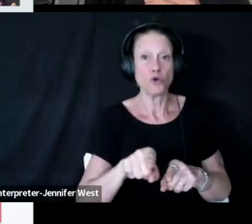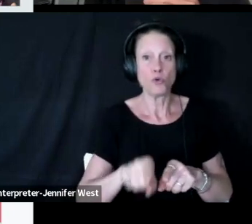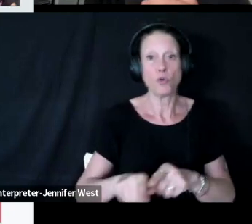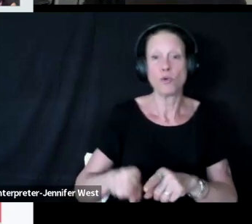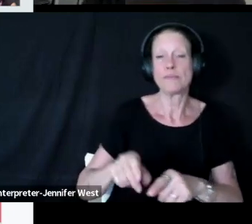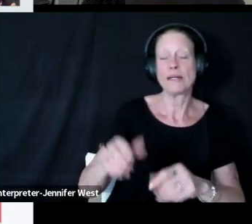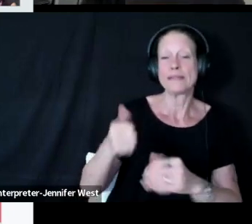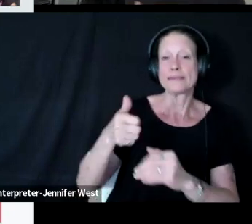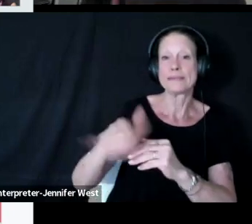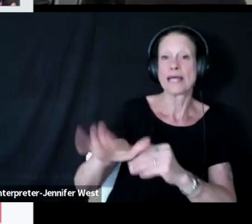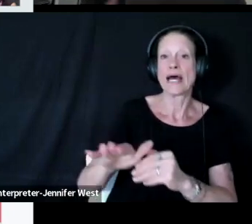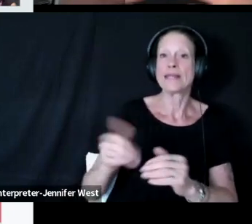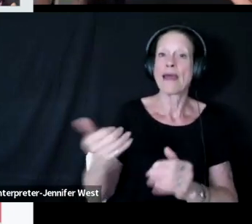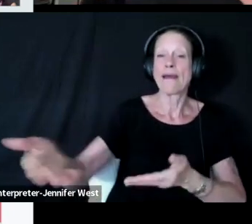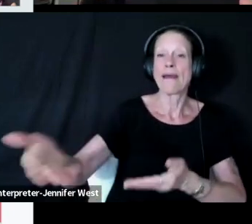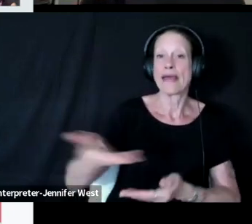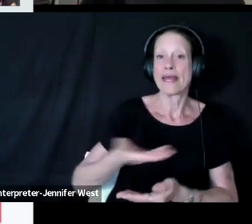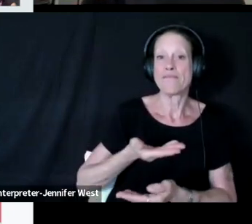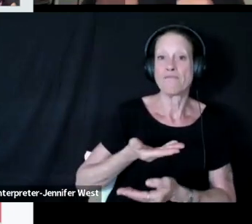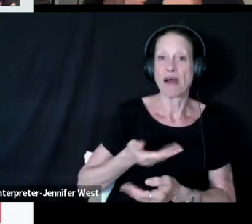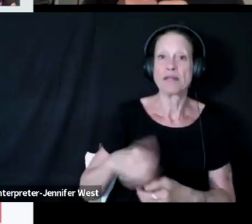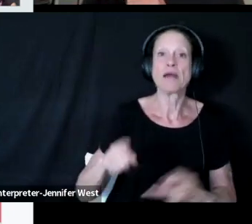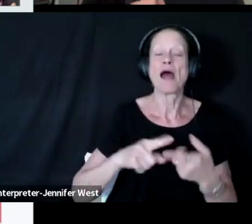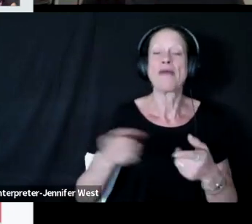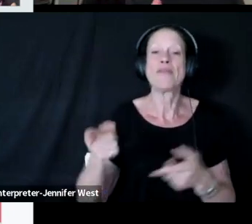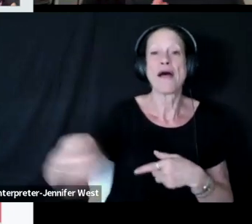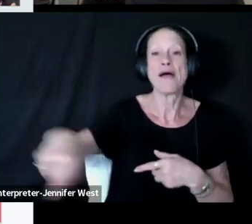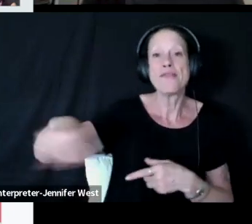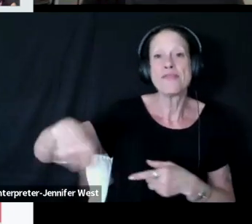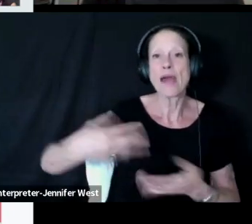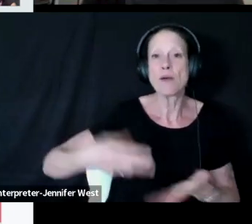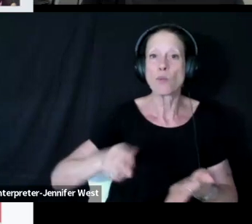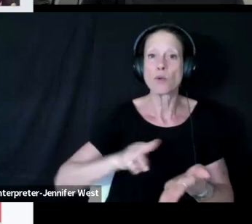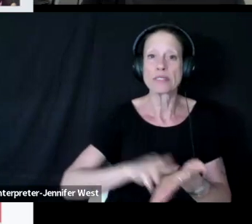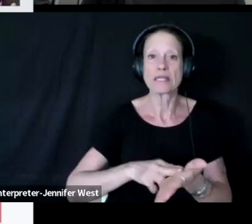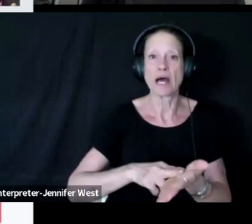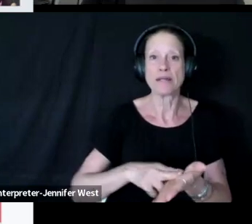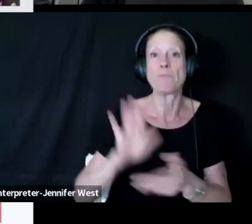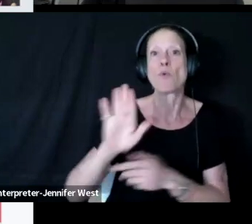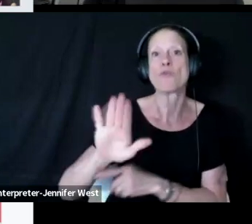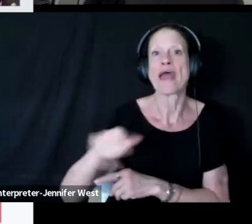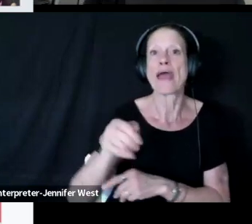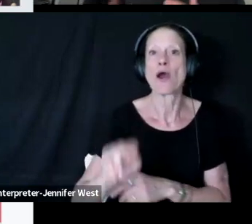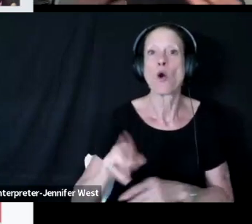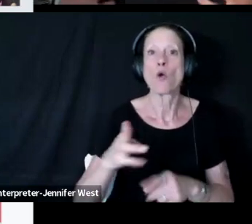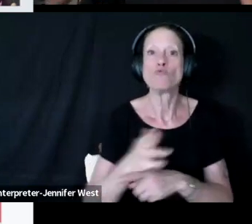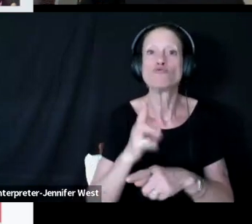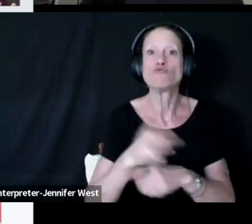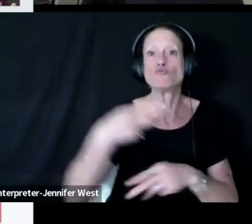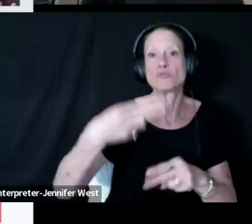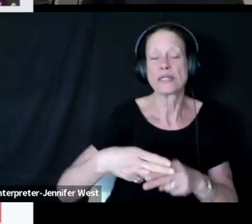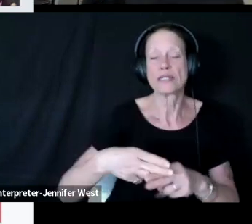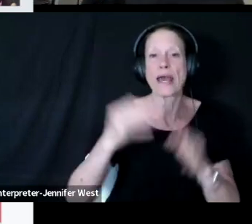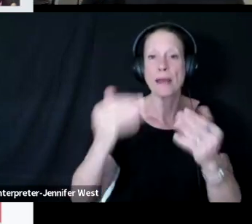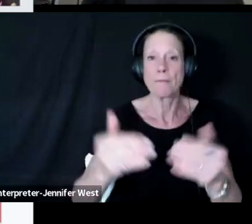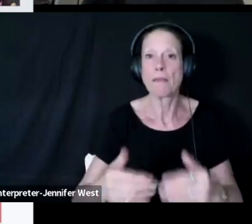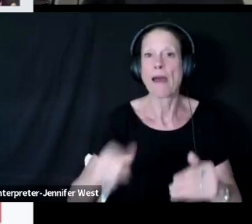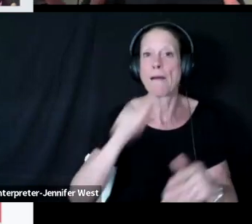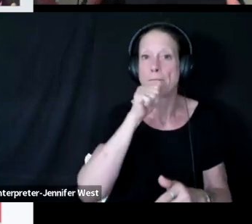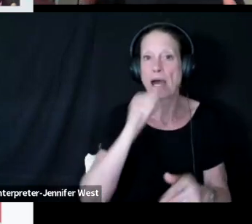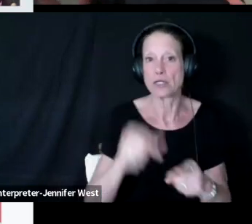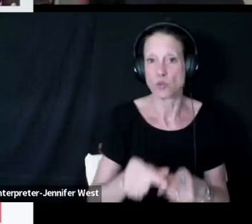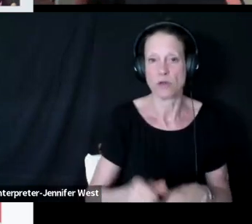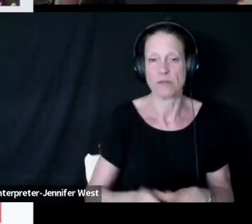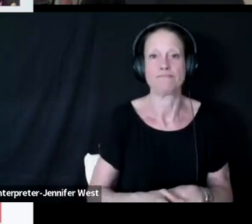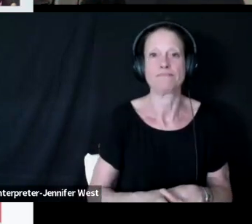Danny plan. They will then sign up with their own username and password. They will also, just like all of us, have to go